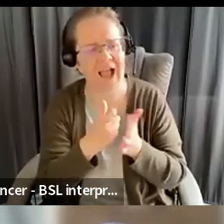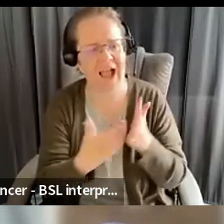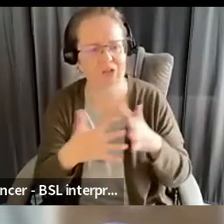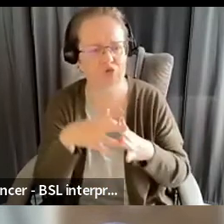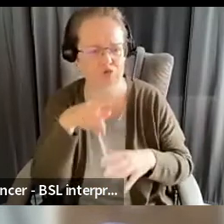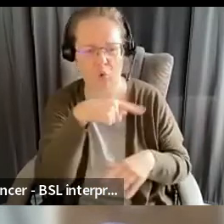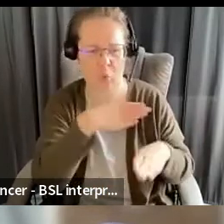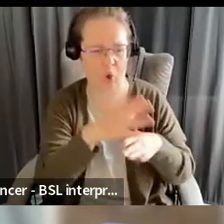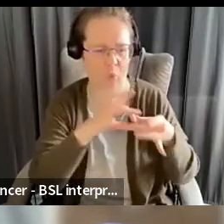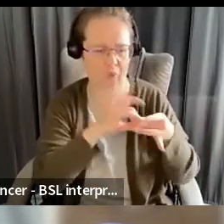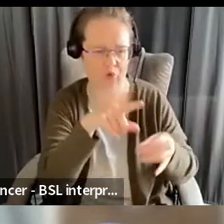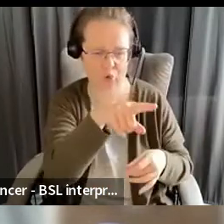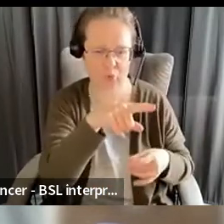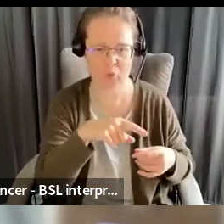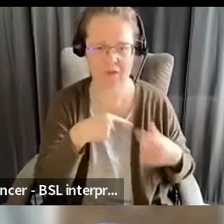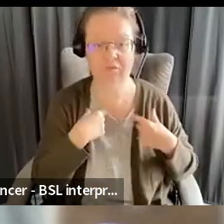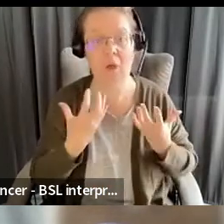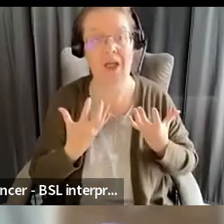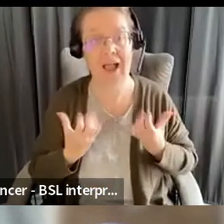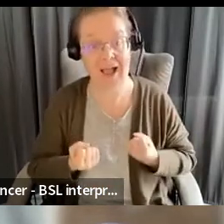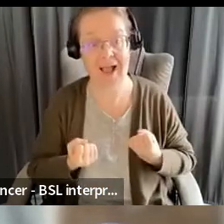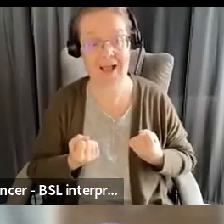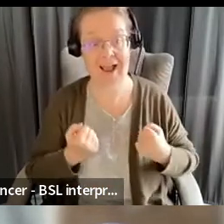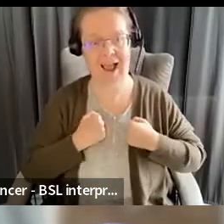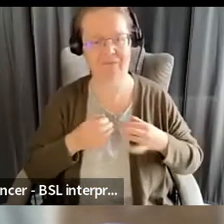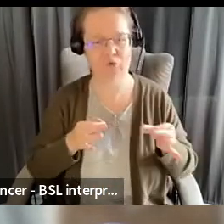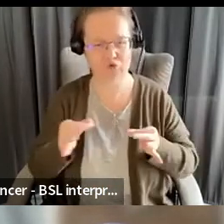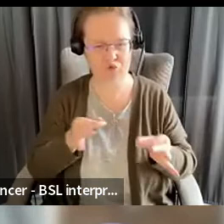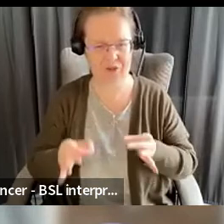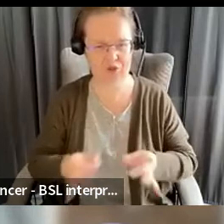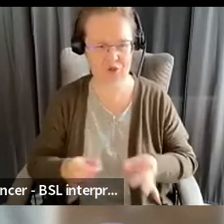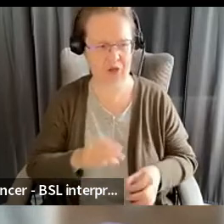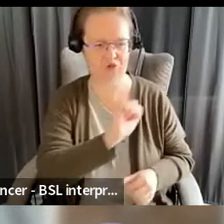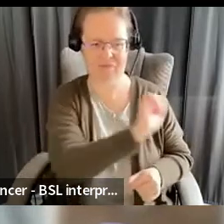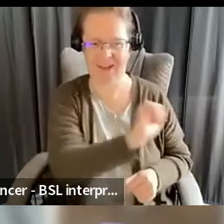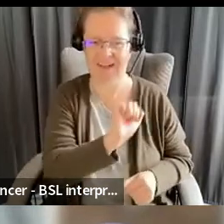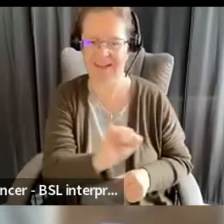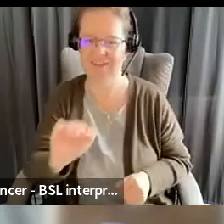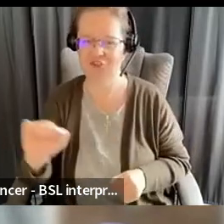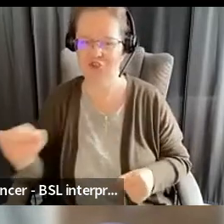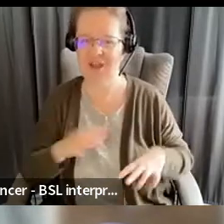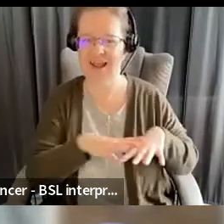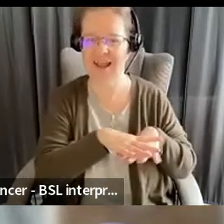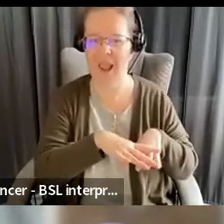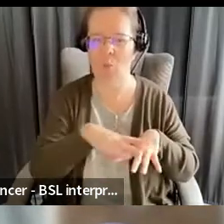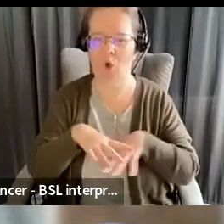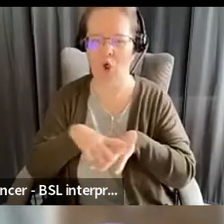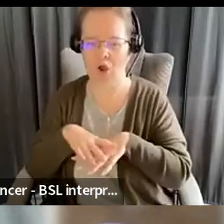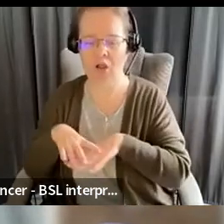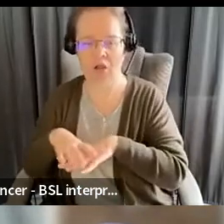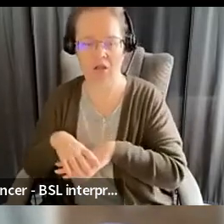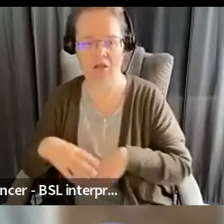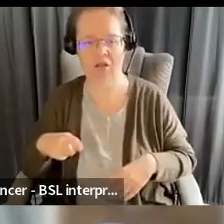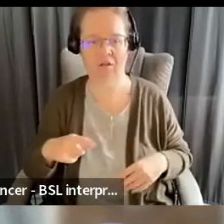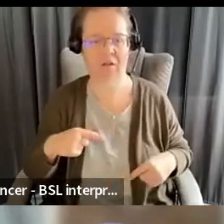that as well. So we do have our strategy for each network, and then within there, almost